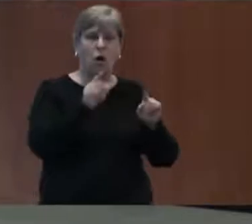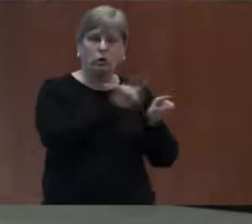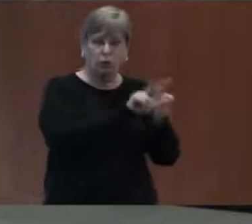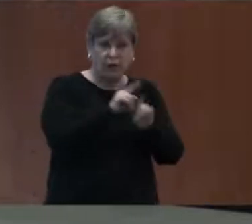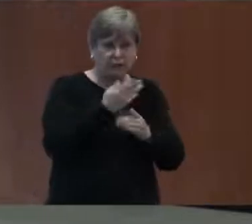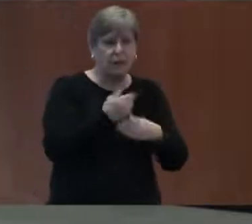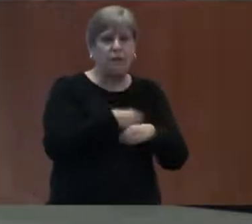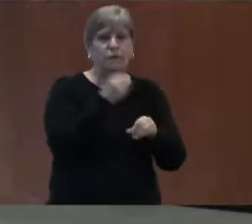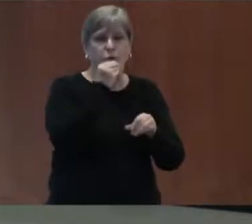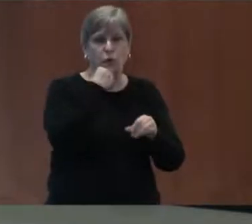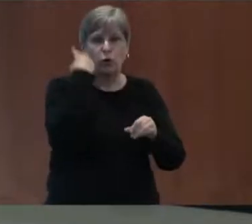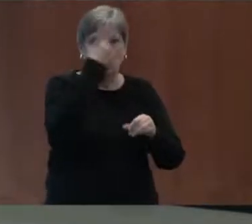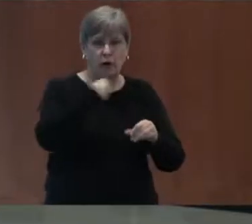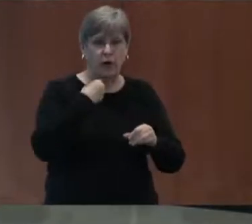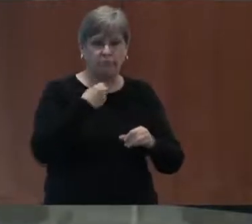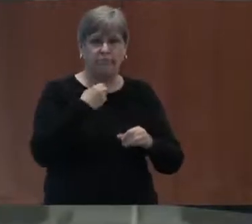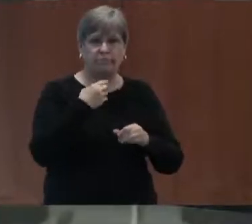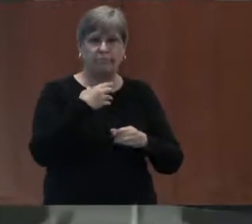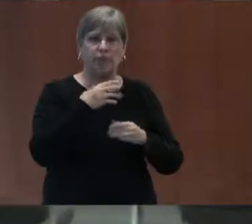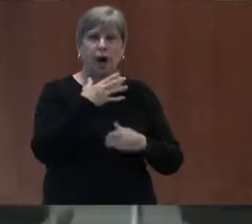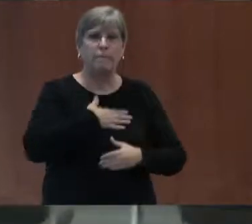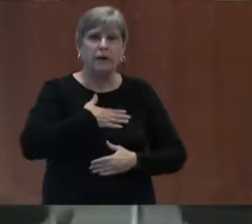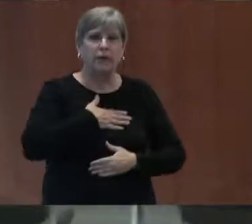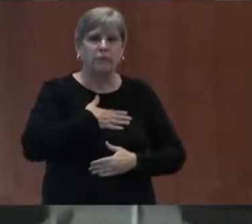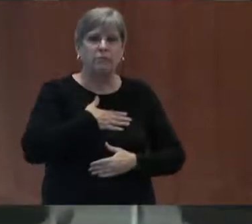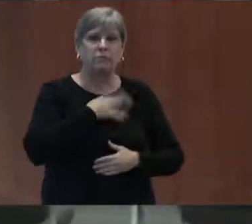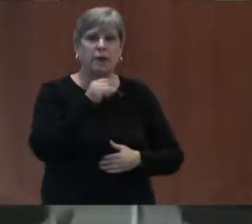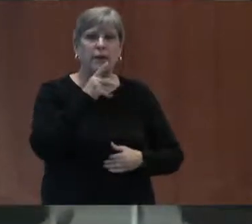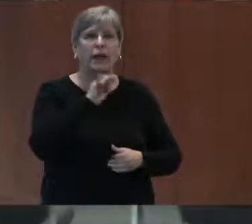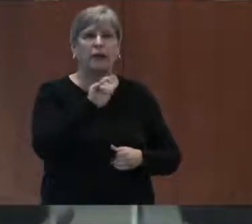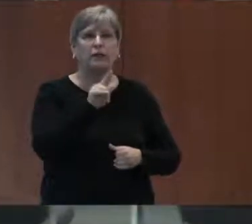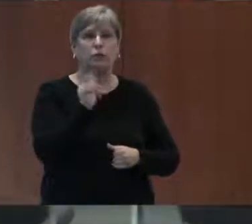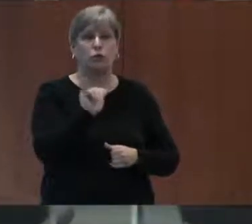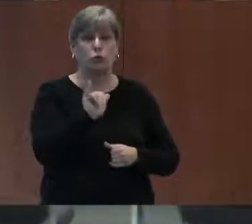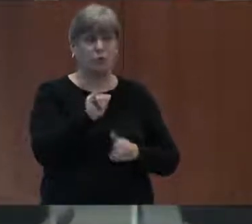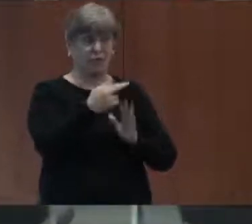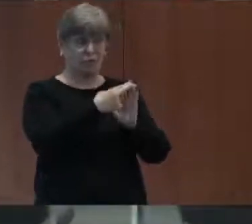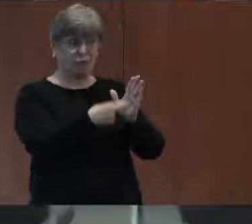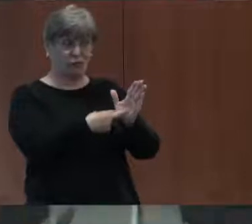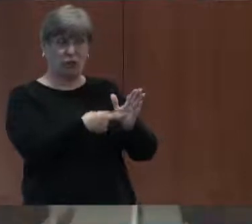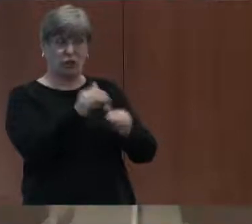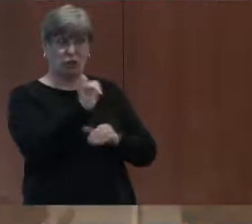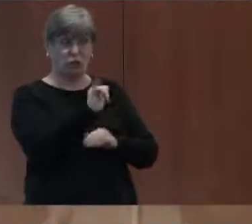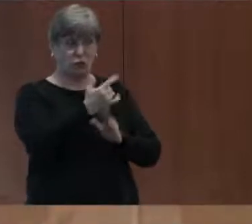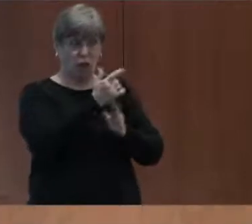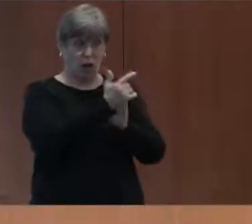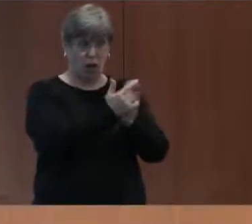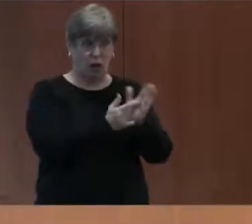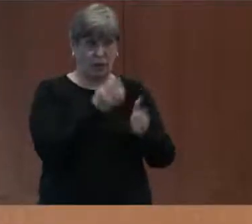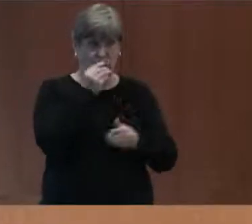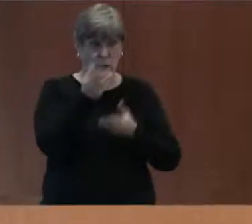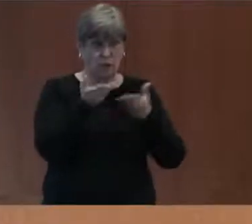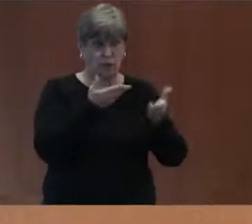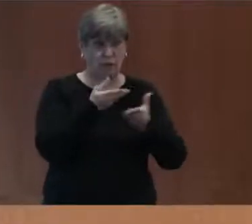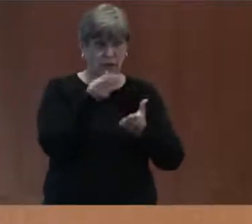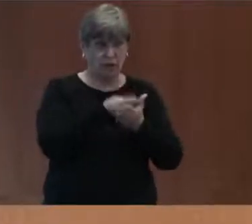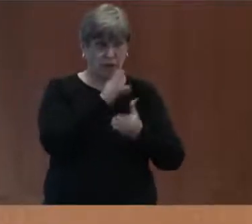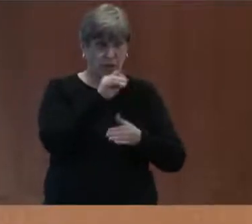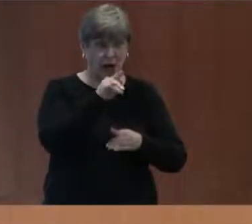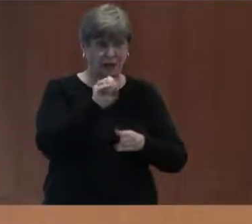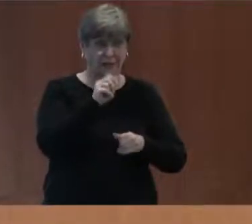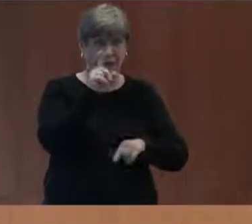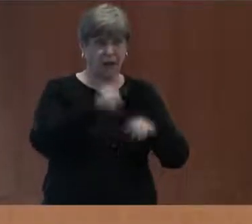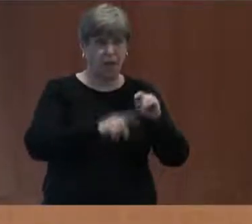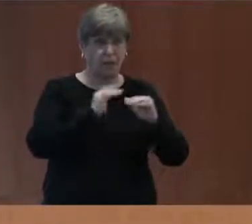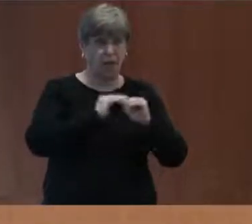well. And there's also a federal regulation law that your food service fund balance can't